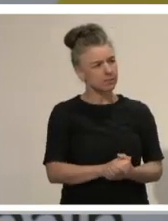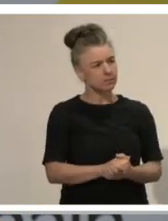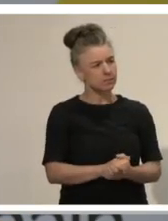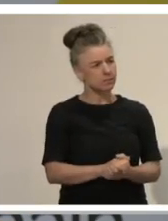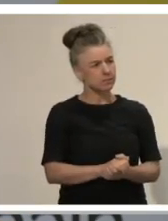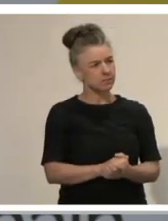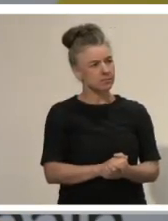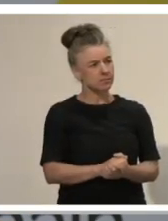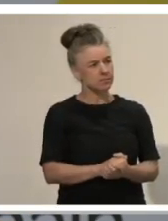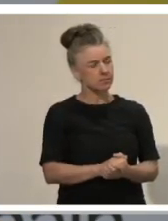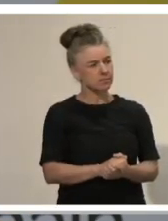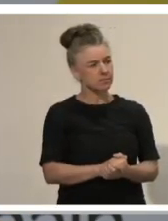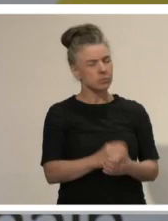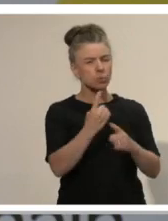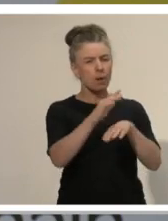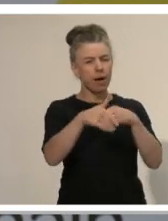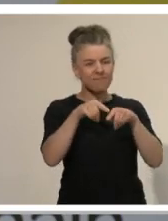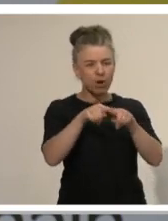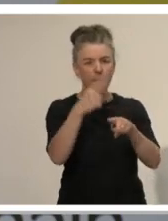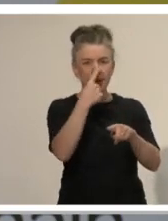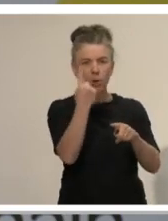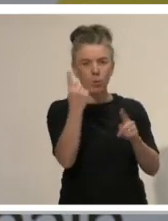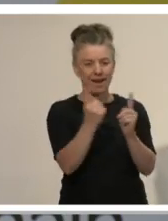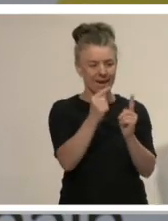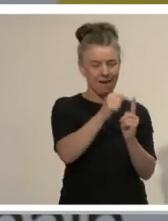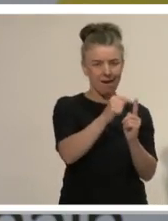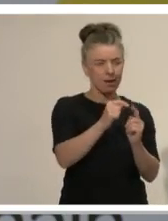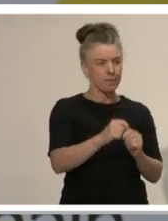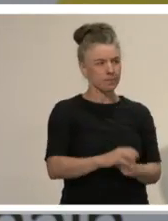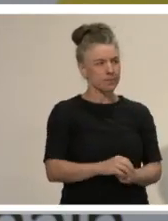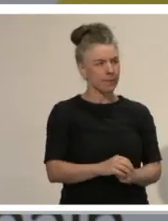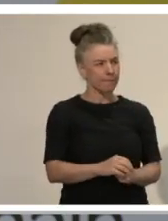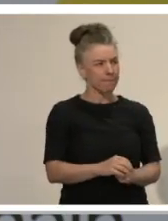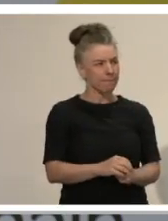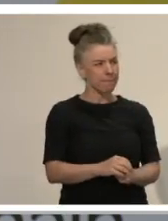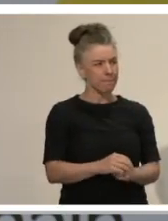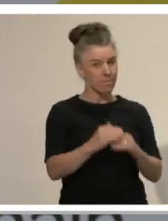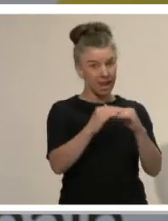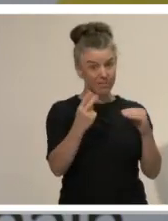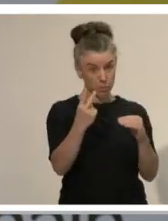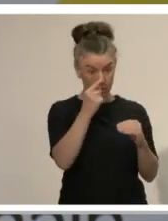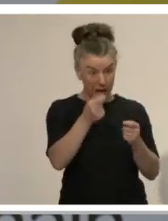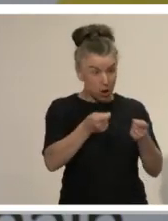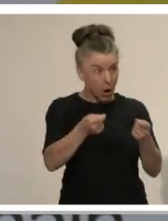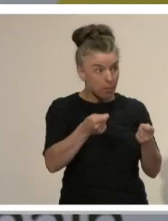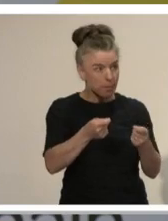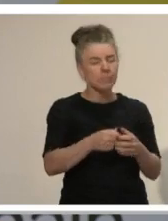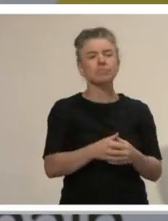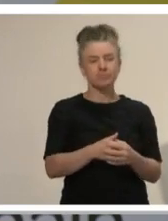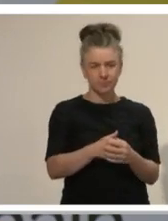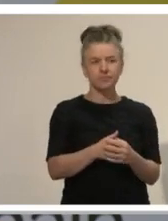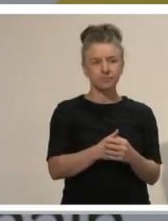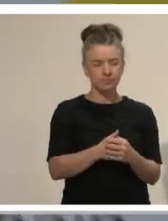tracing teams, will they be able to handle a move to level 2 when our bubbles get much bigger? Yes, absolutely. You'll see that